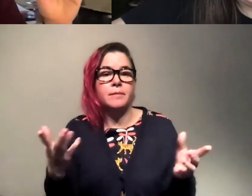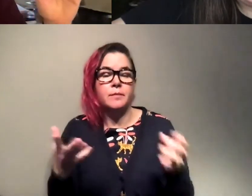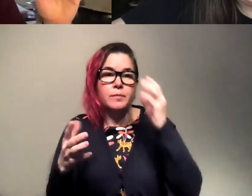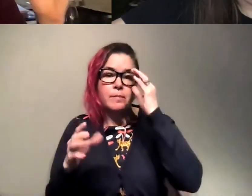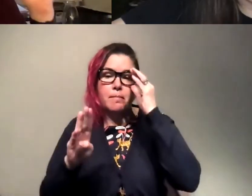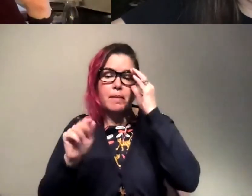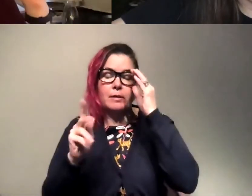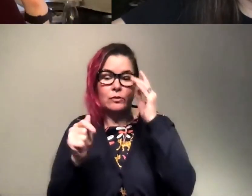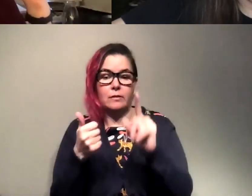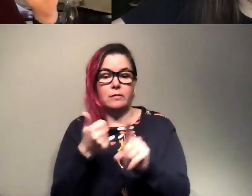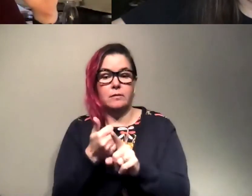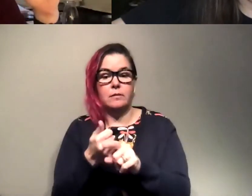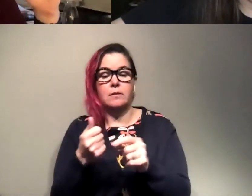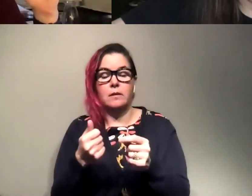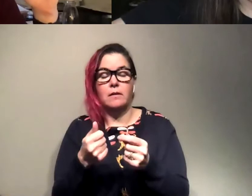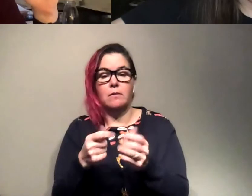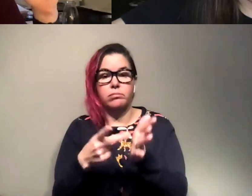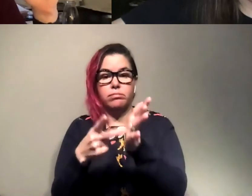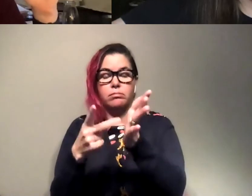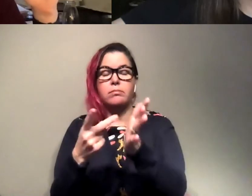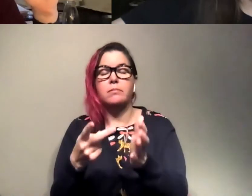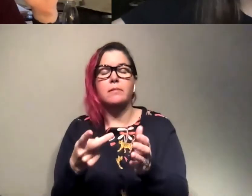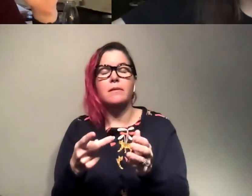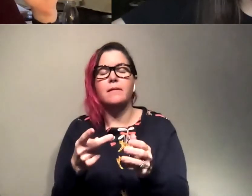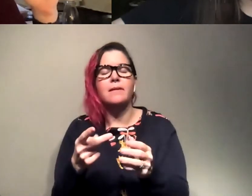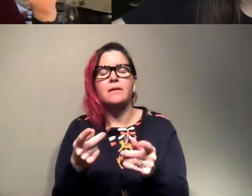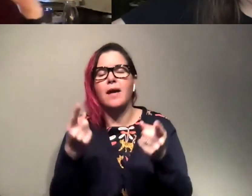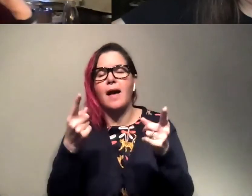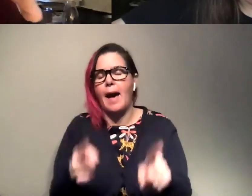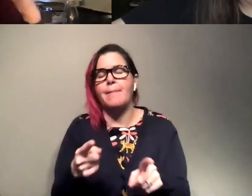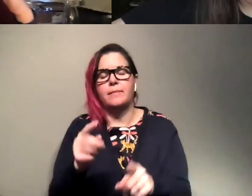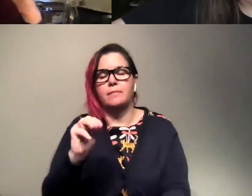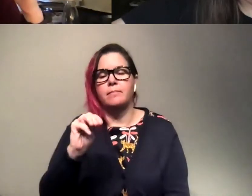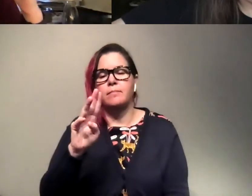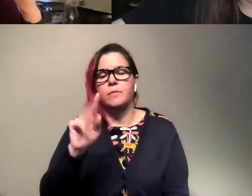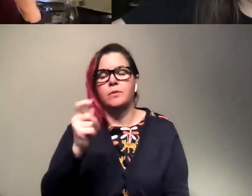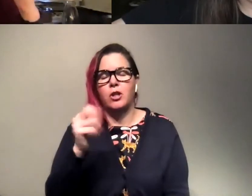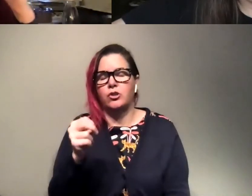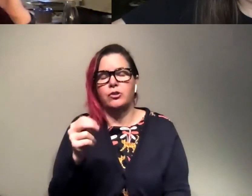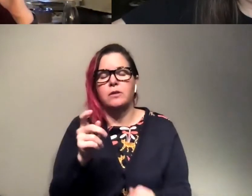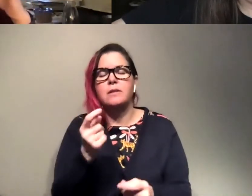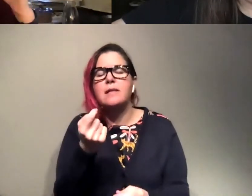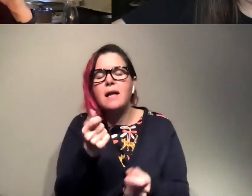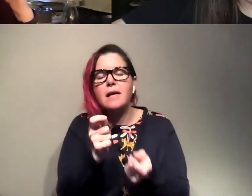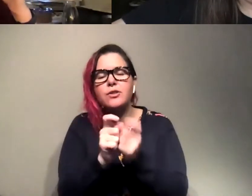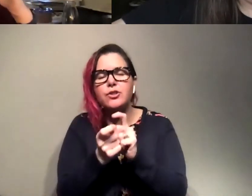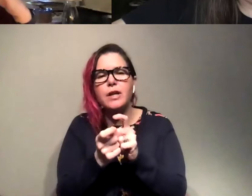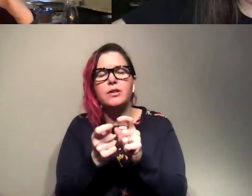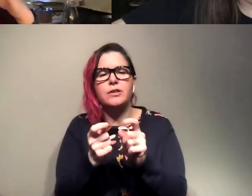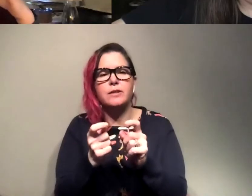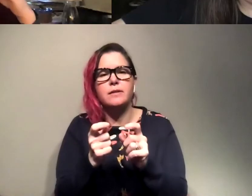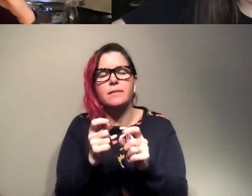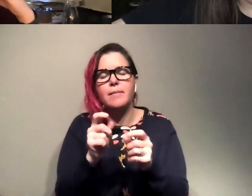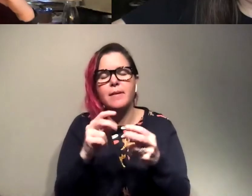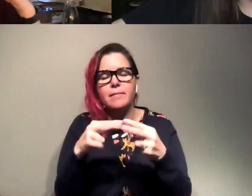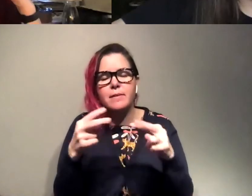do that, they naturally acquire mutations. So they have a slight change, and this might change the DNA a